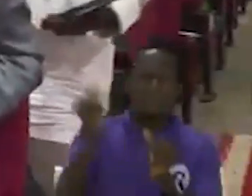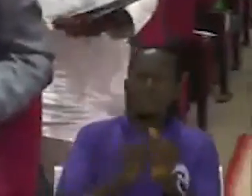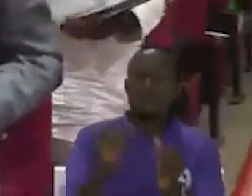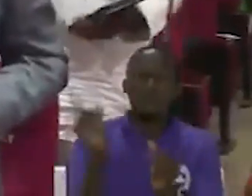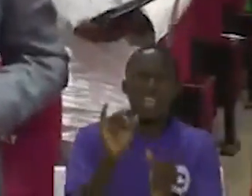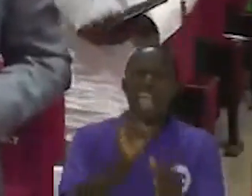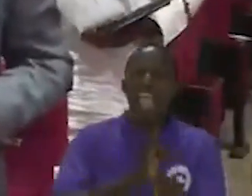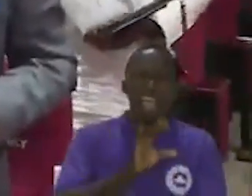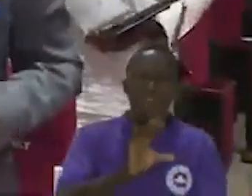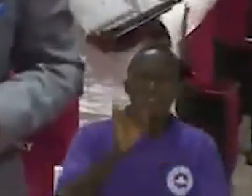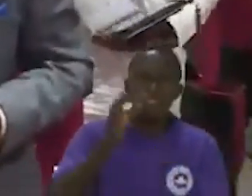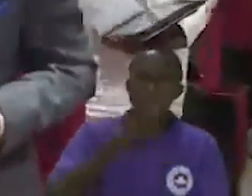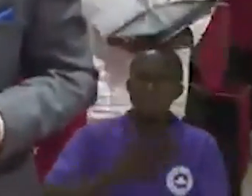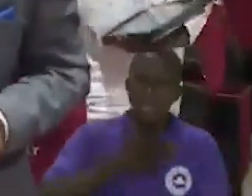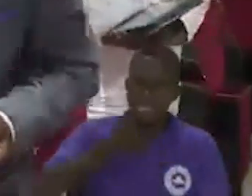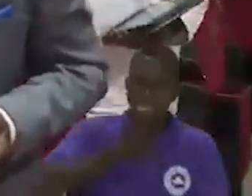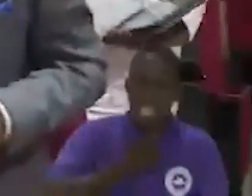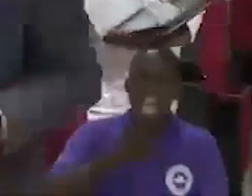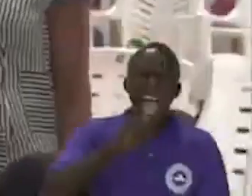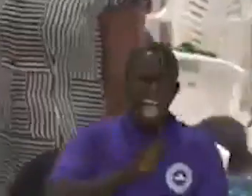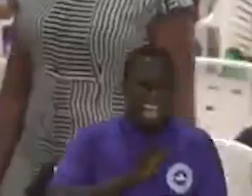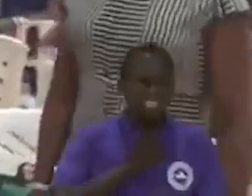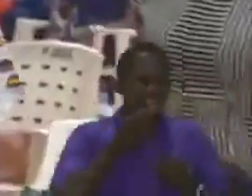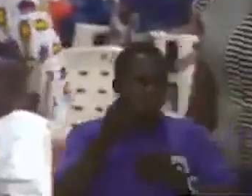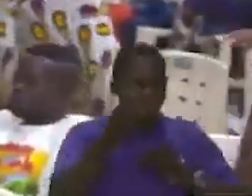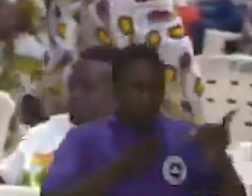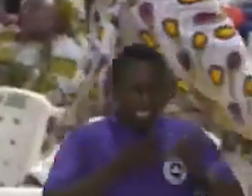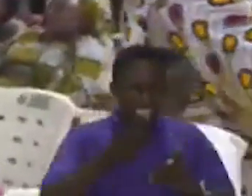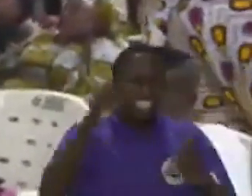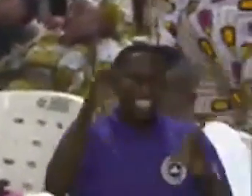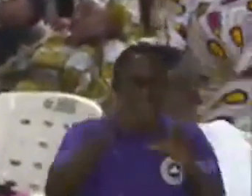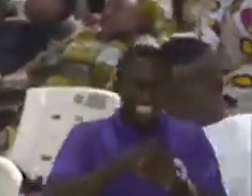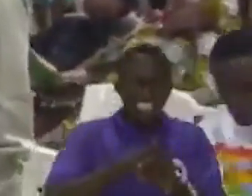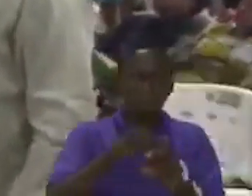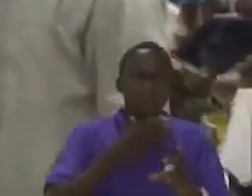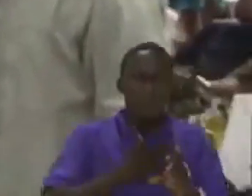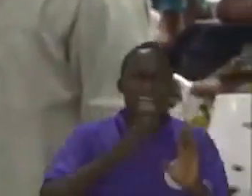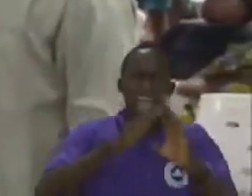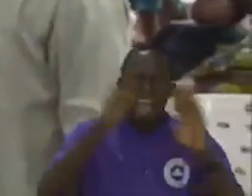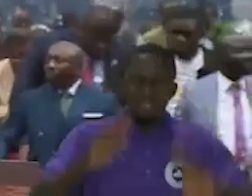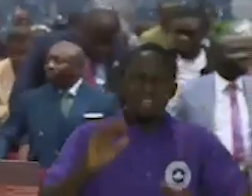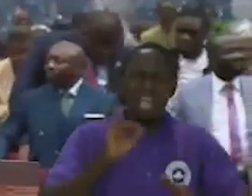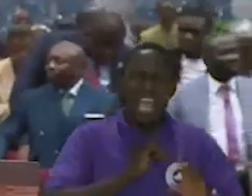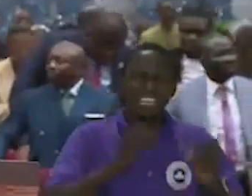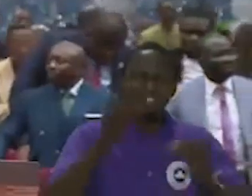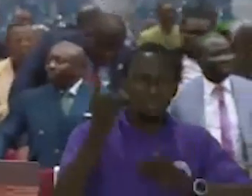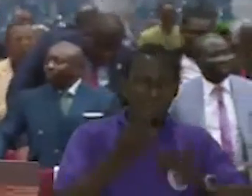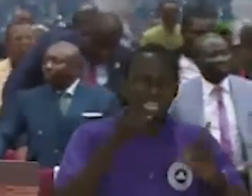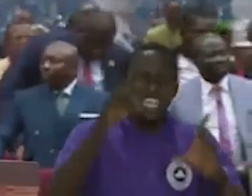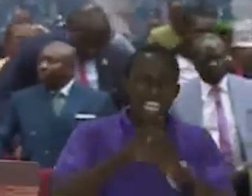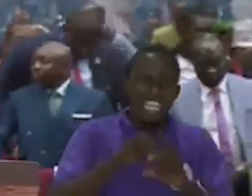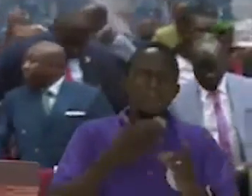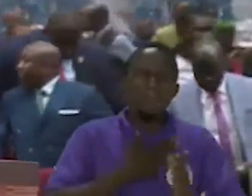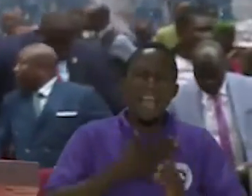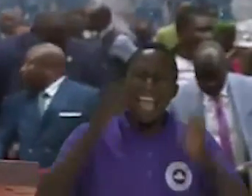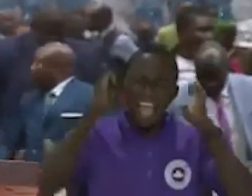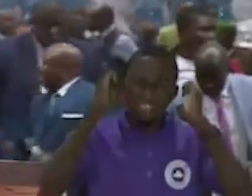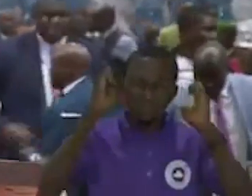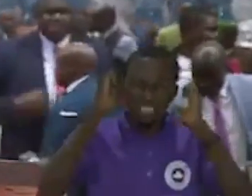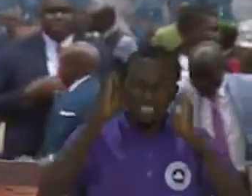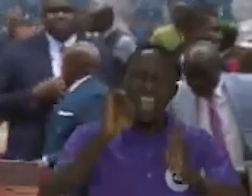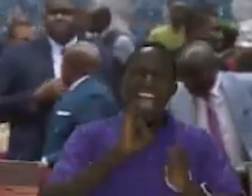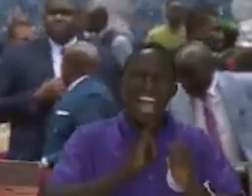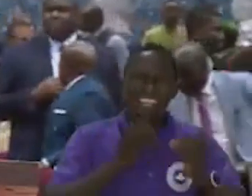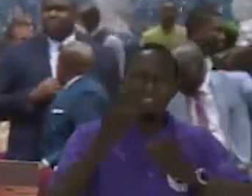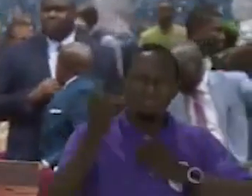the spheres of influence, I dominate. In art, I dominate. In my marriage, I dominate. In my academics, I dominate. I shall fulfill